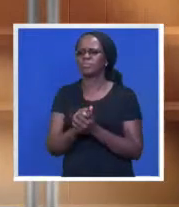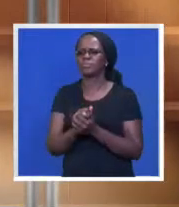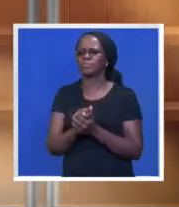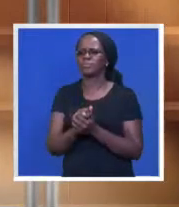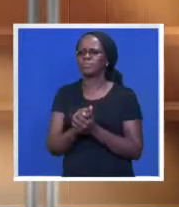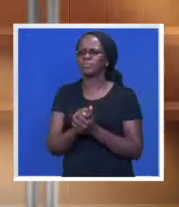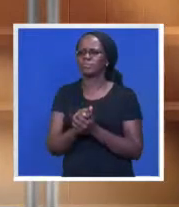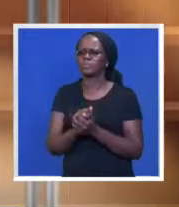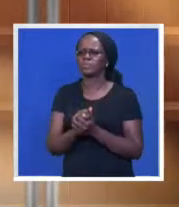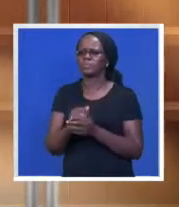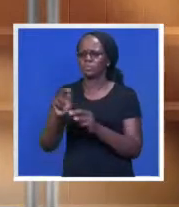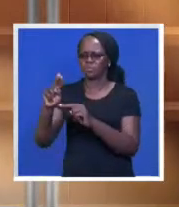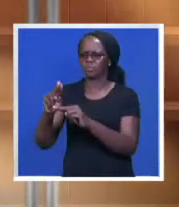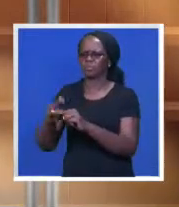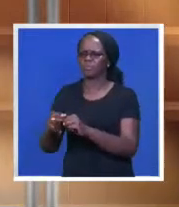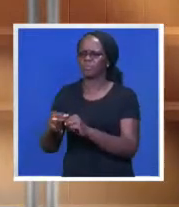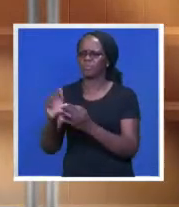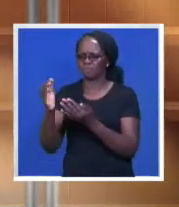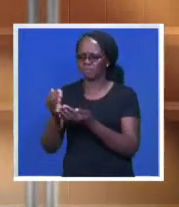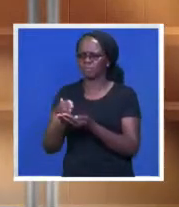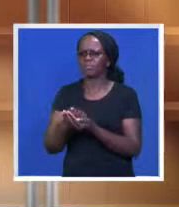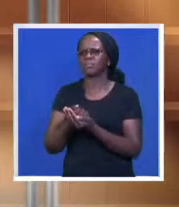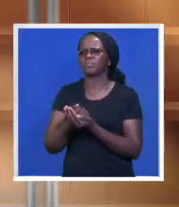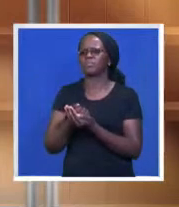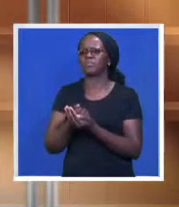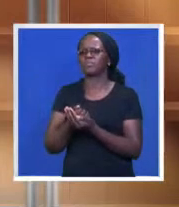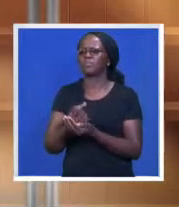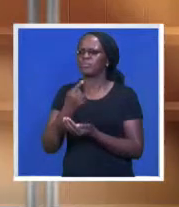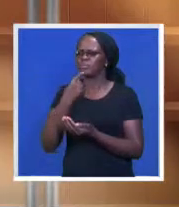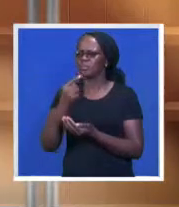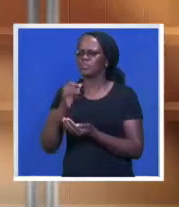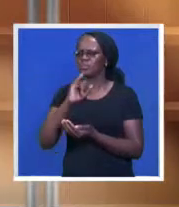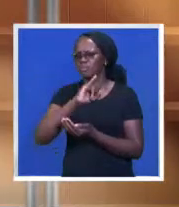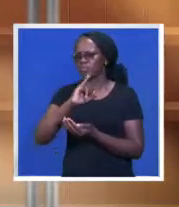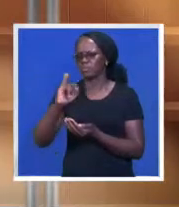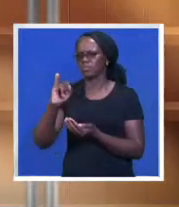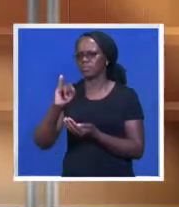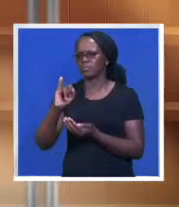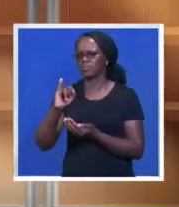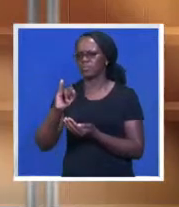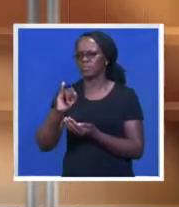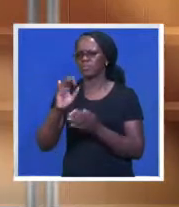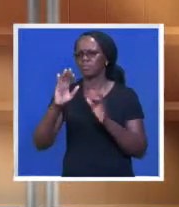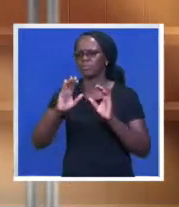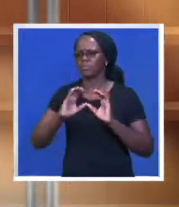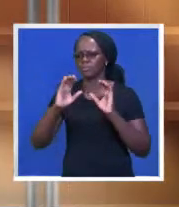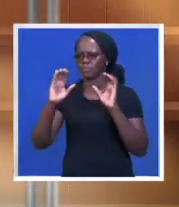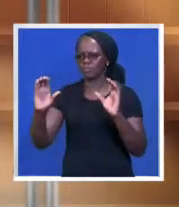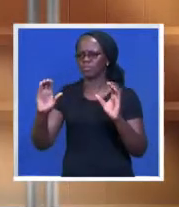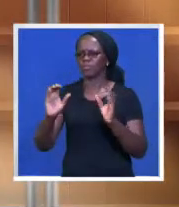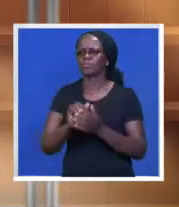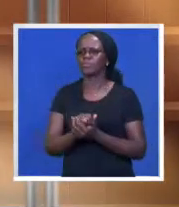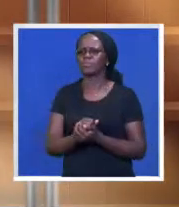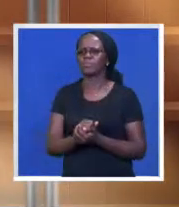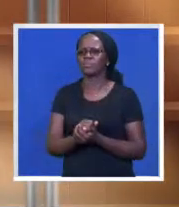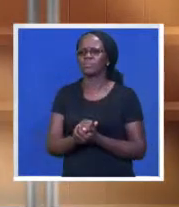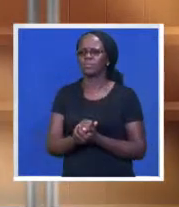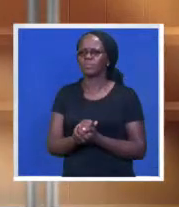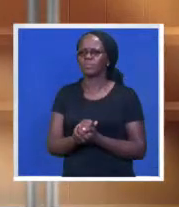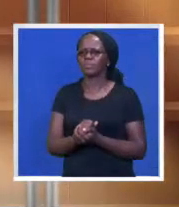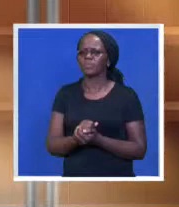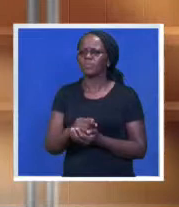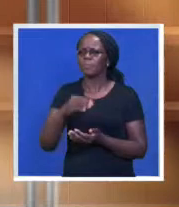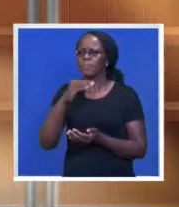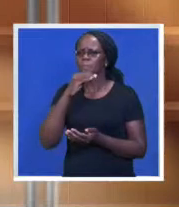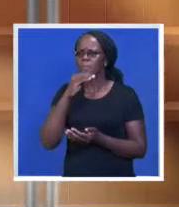keep it. It is classified as being the first commandment. Now, if the first commandment is for us as human beings to take